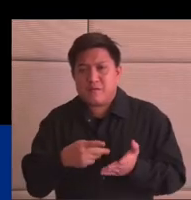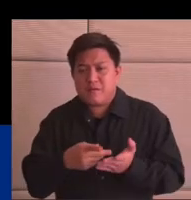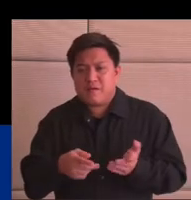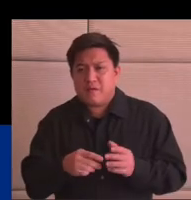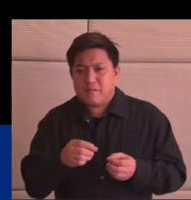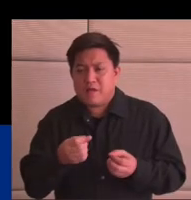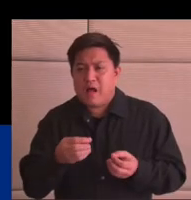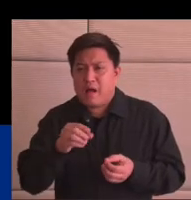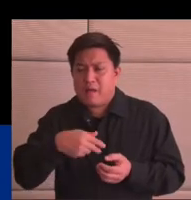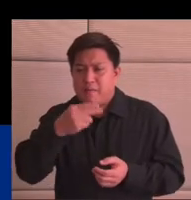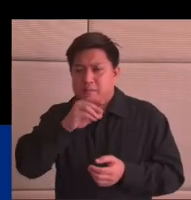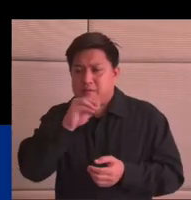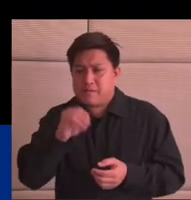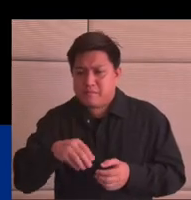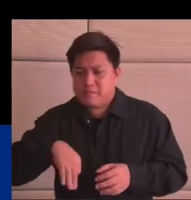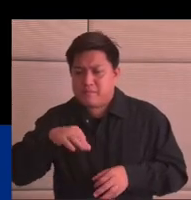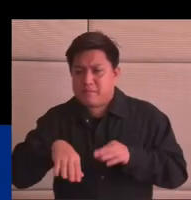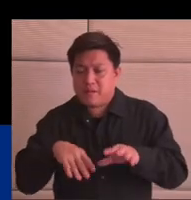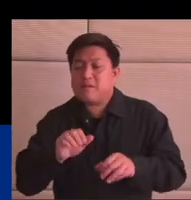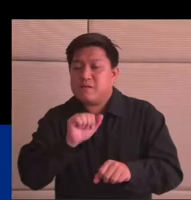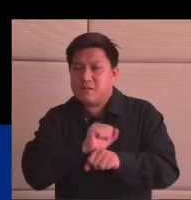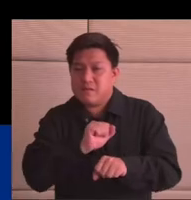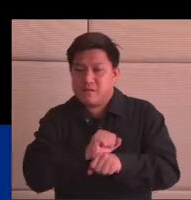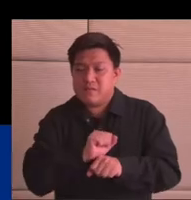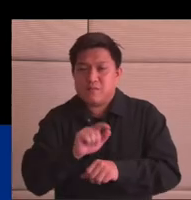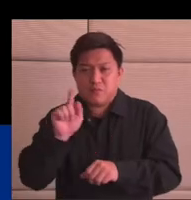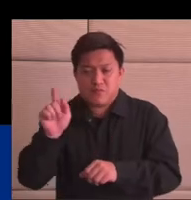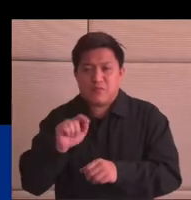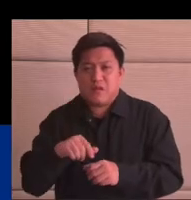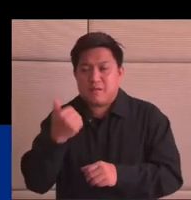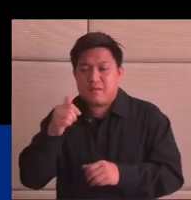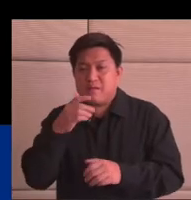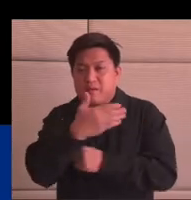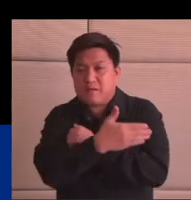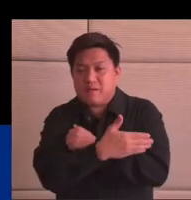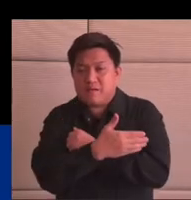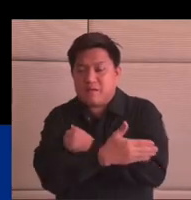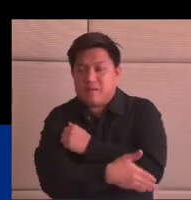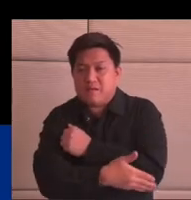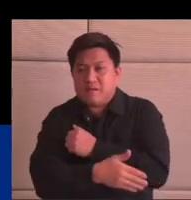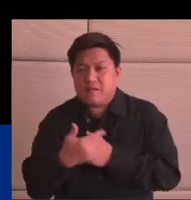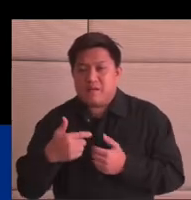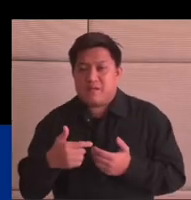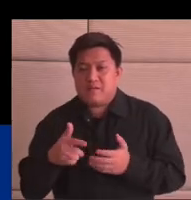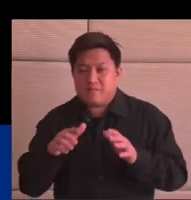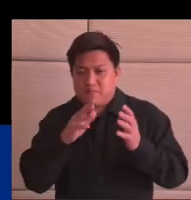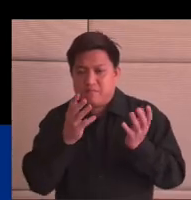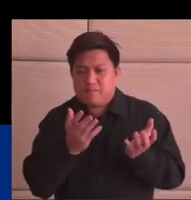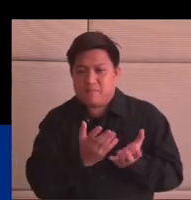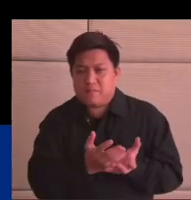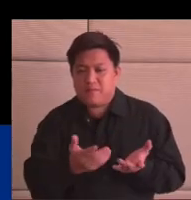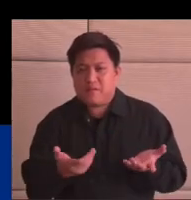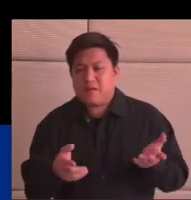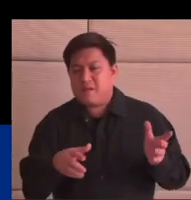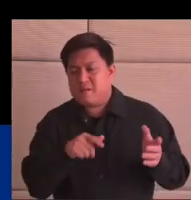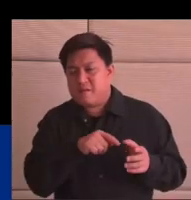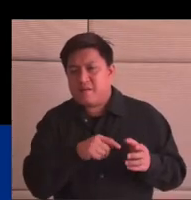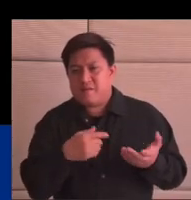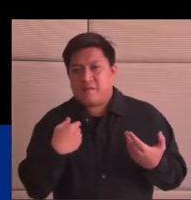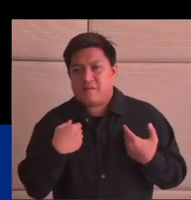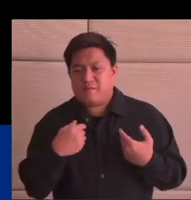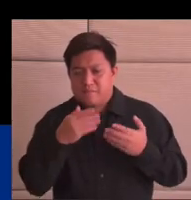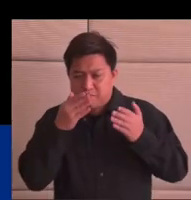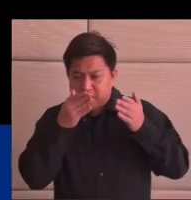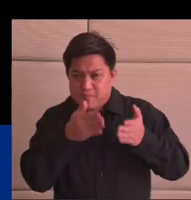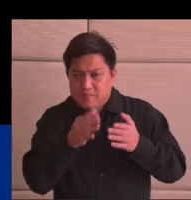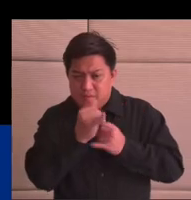percentage of GDP and jobs in those countries. And even geographic inclusion, where our GDP is primarily concentrated